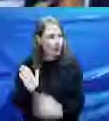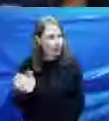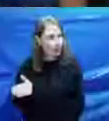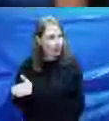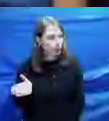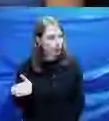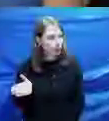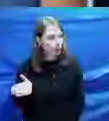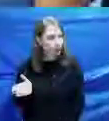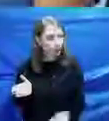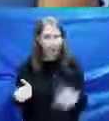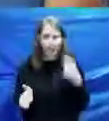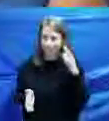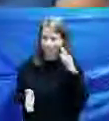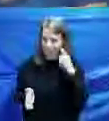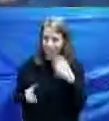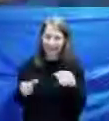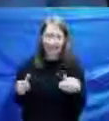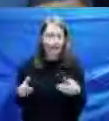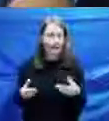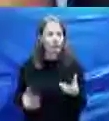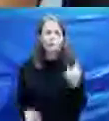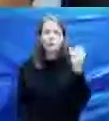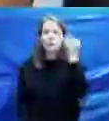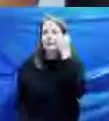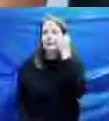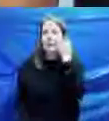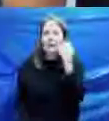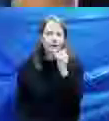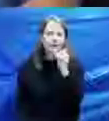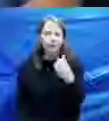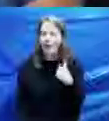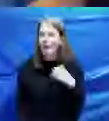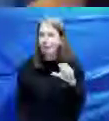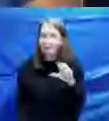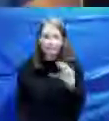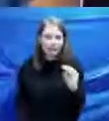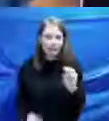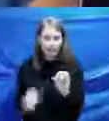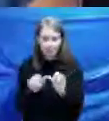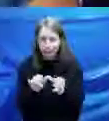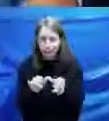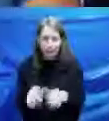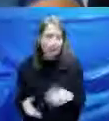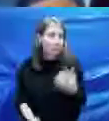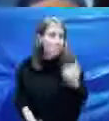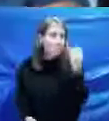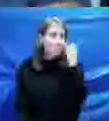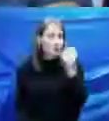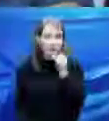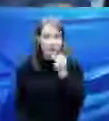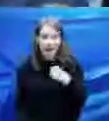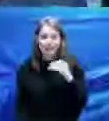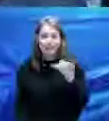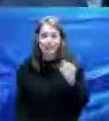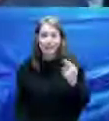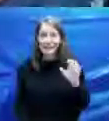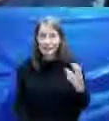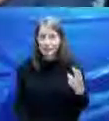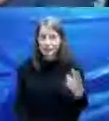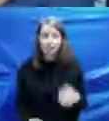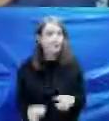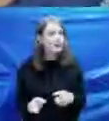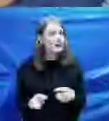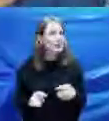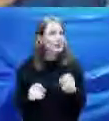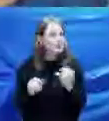Candy. Candy. Keelan, what if I didn't have centimeter blocks? What if I didn't have inch blocks or feet blocks, but I still wanted